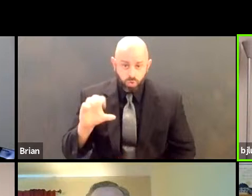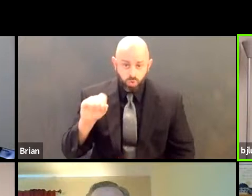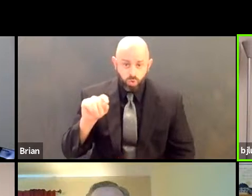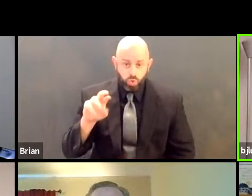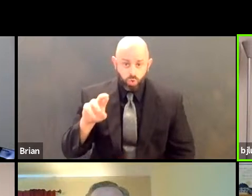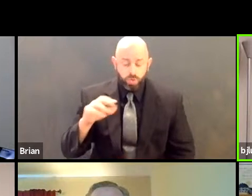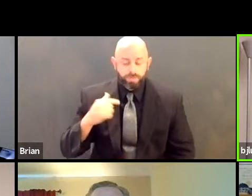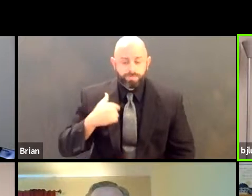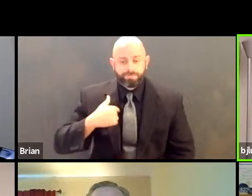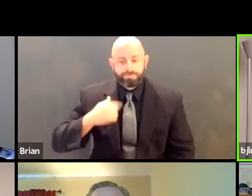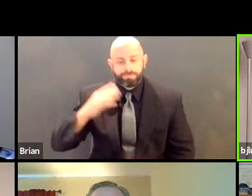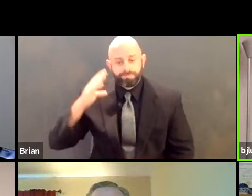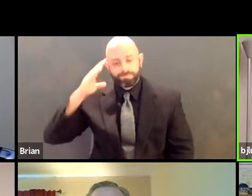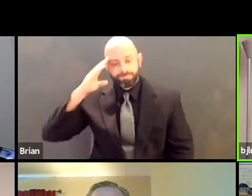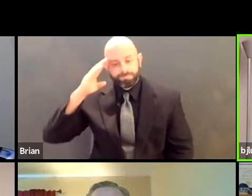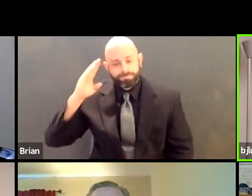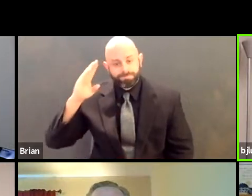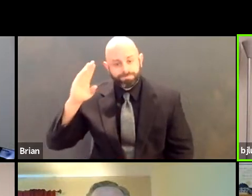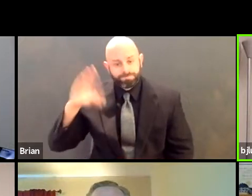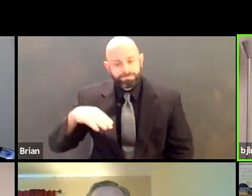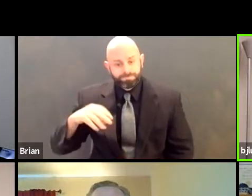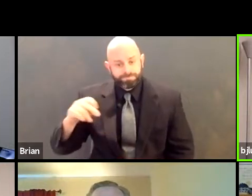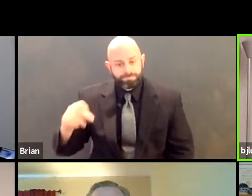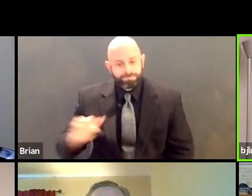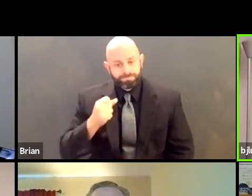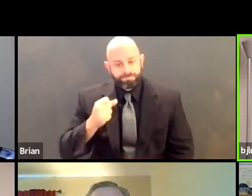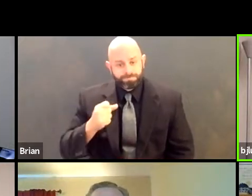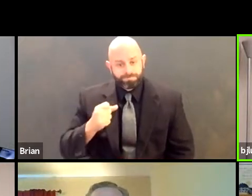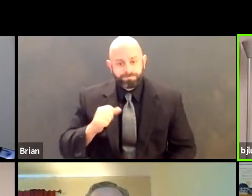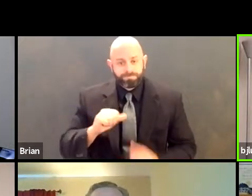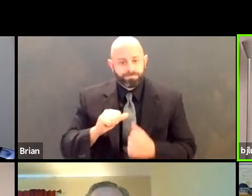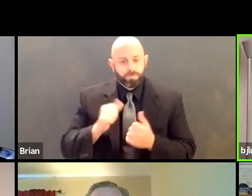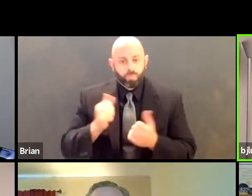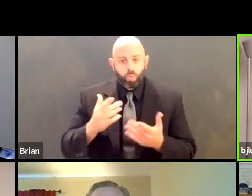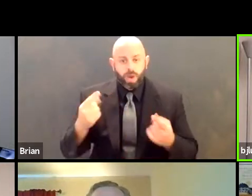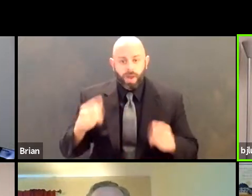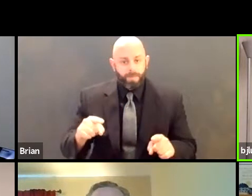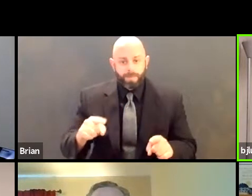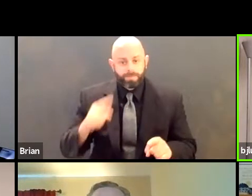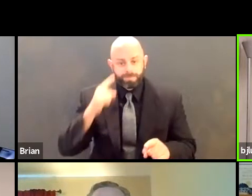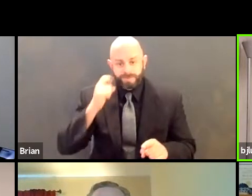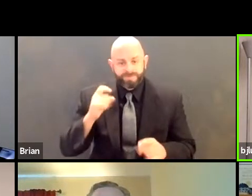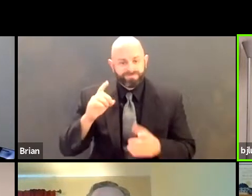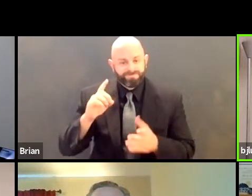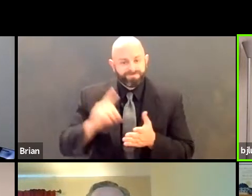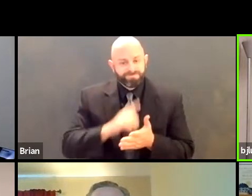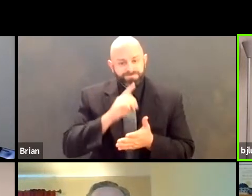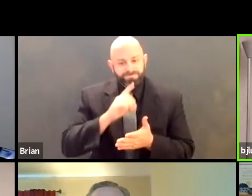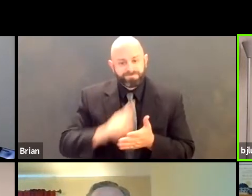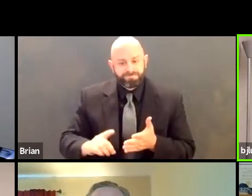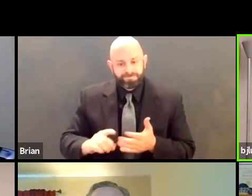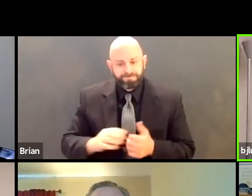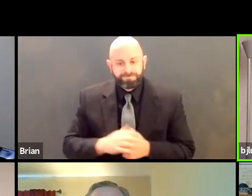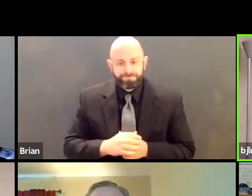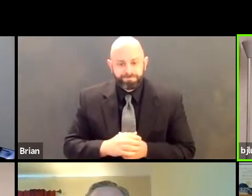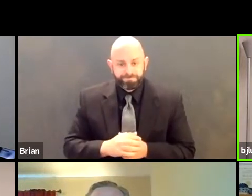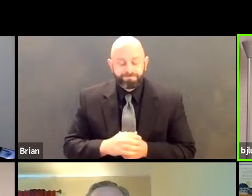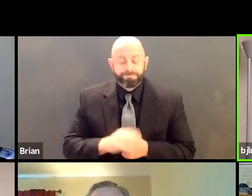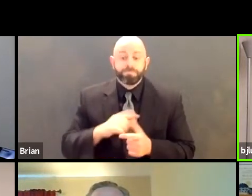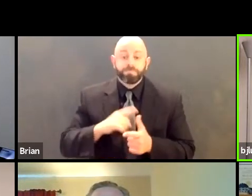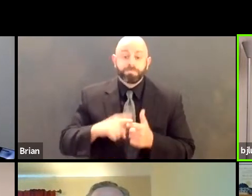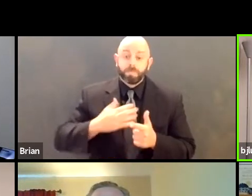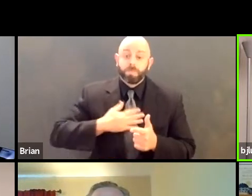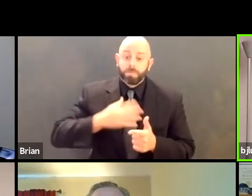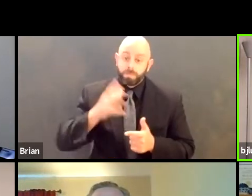what that interview, how it was going to result. But then my mother, who happens to